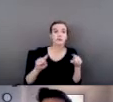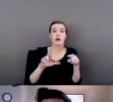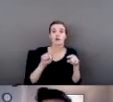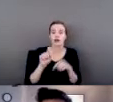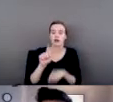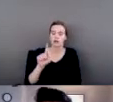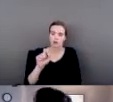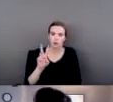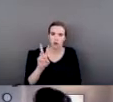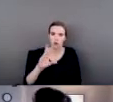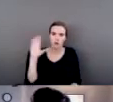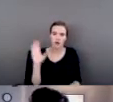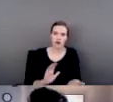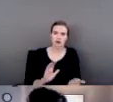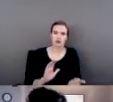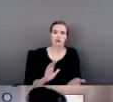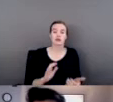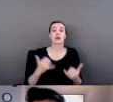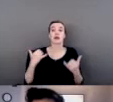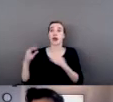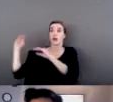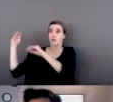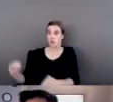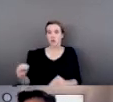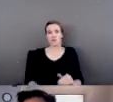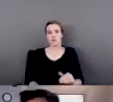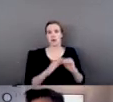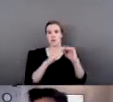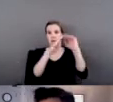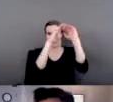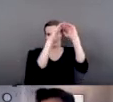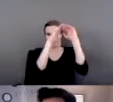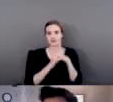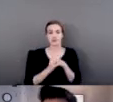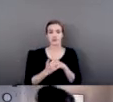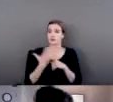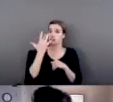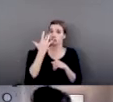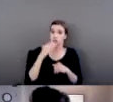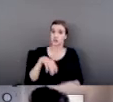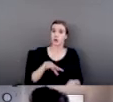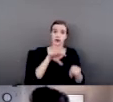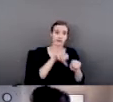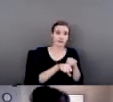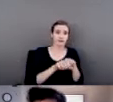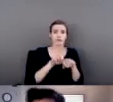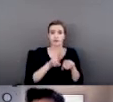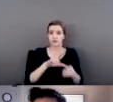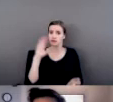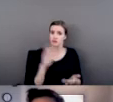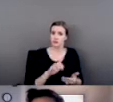how it has throughout generations. And that had a lot to do with like the elders in the community and the families who would